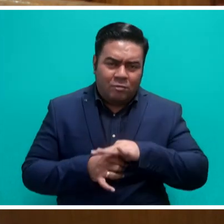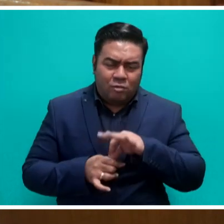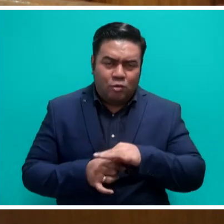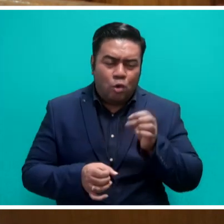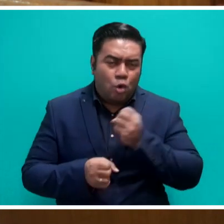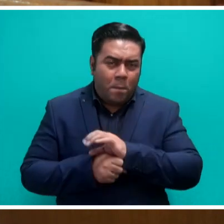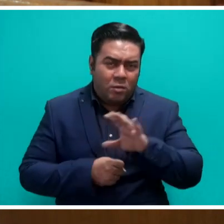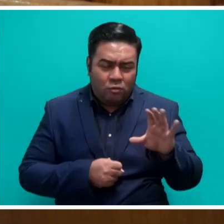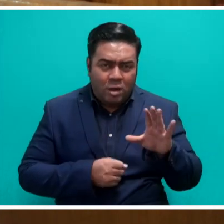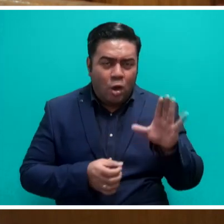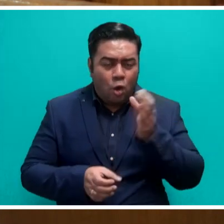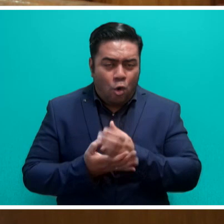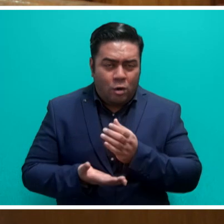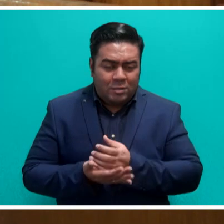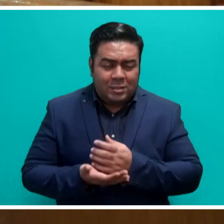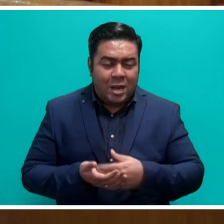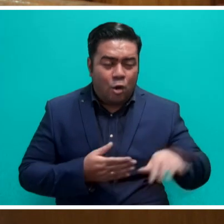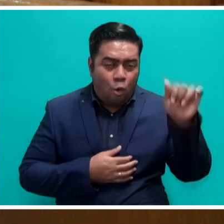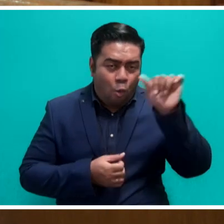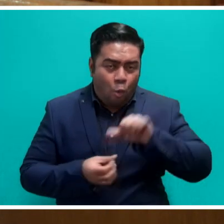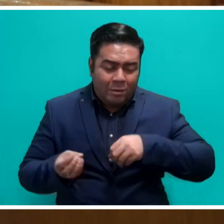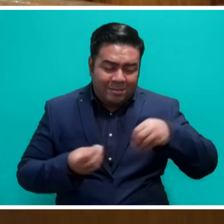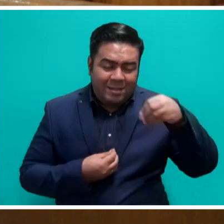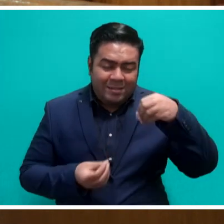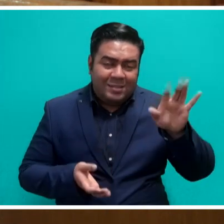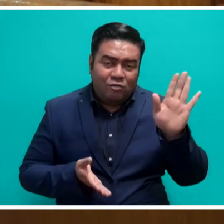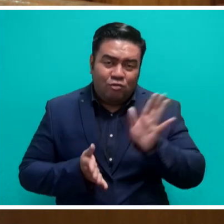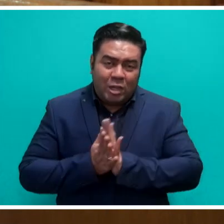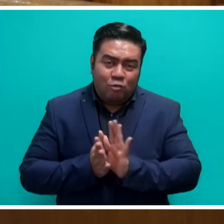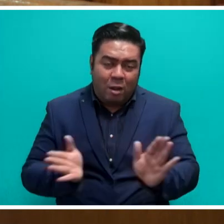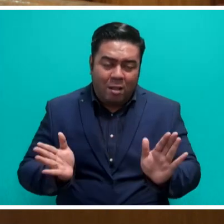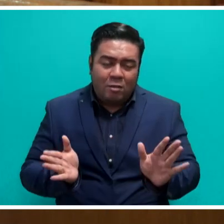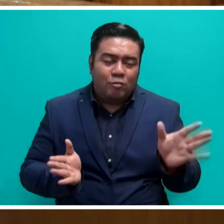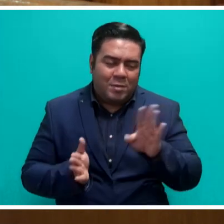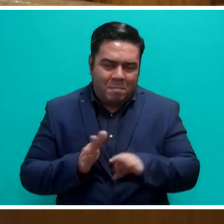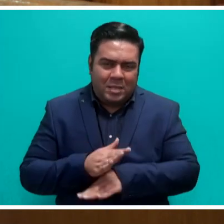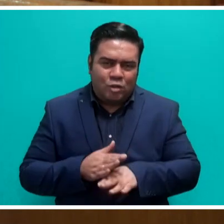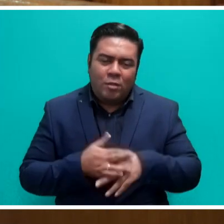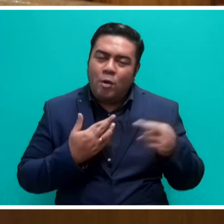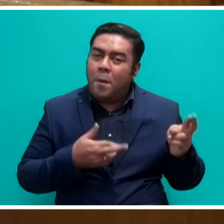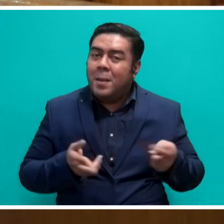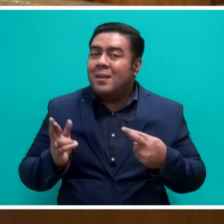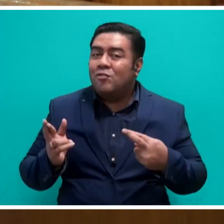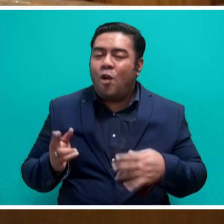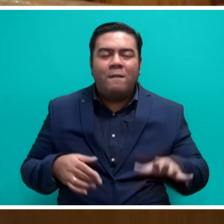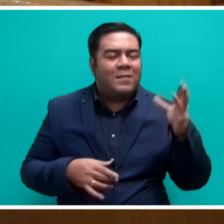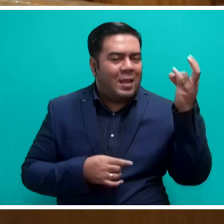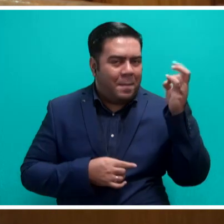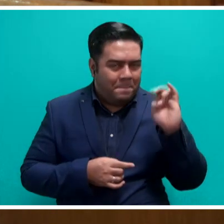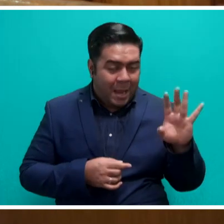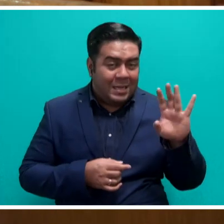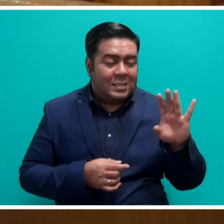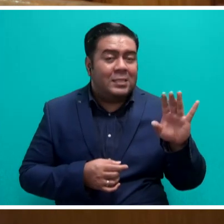Commissioner Corrections, and Auditor General, will be based on the recommendation of the Independent Committee